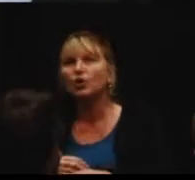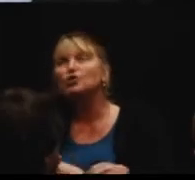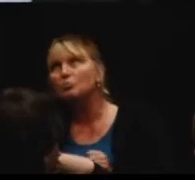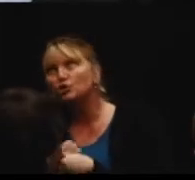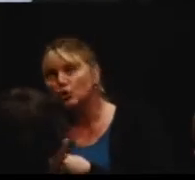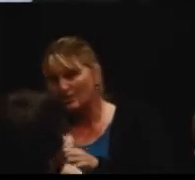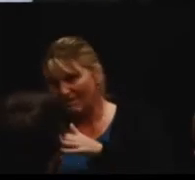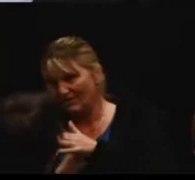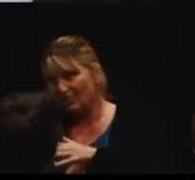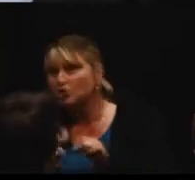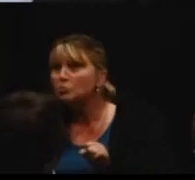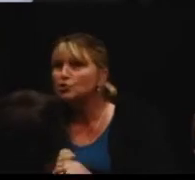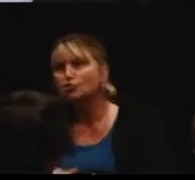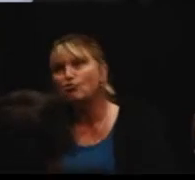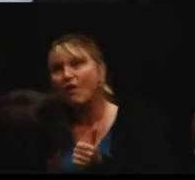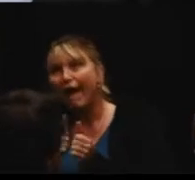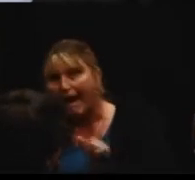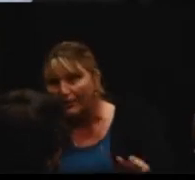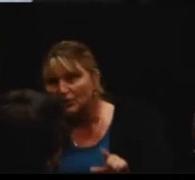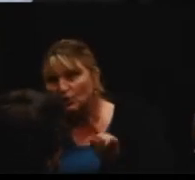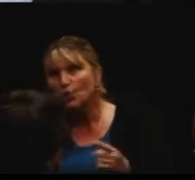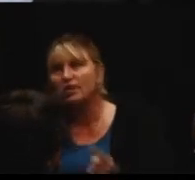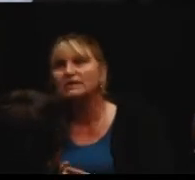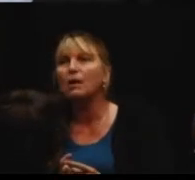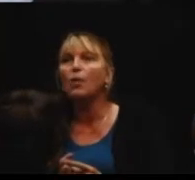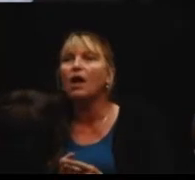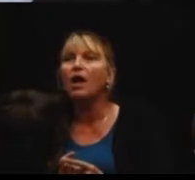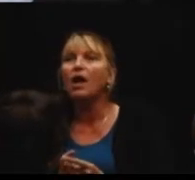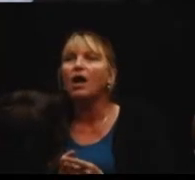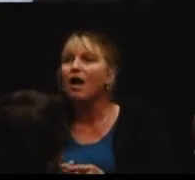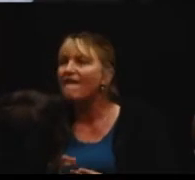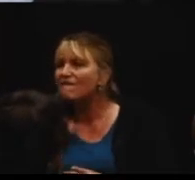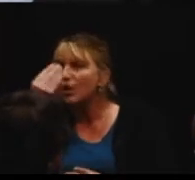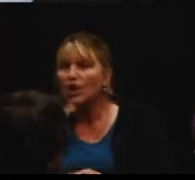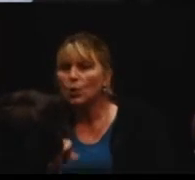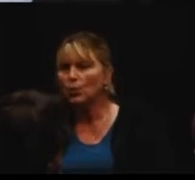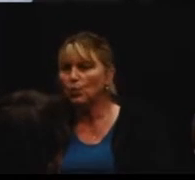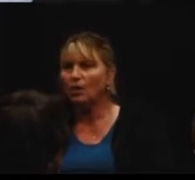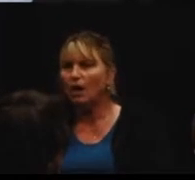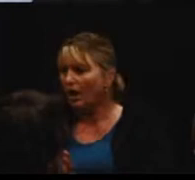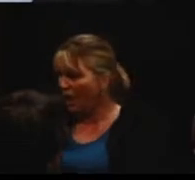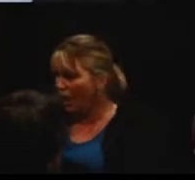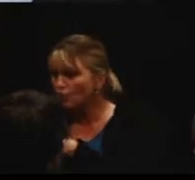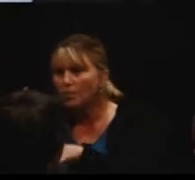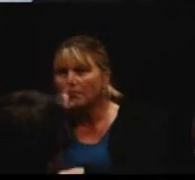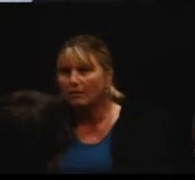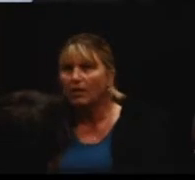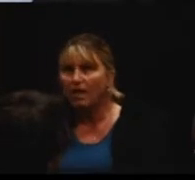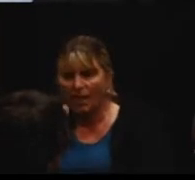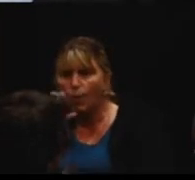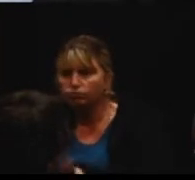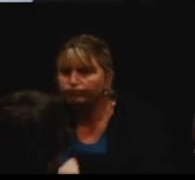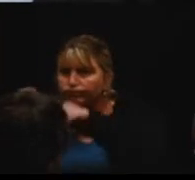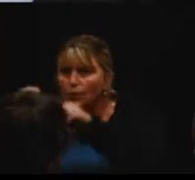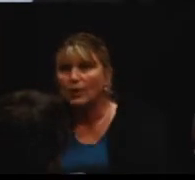things, but we are leaving behind a great chunk of people who we expect to pick this up. And I think one of the key